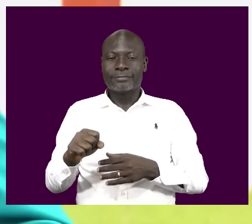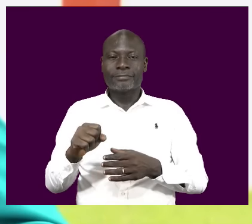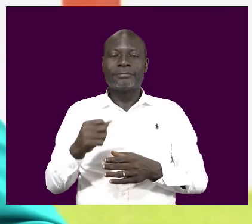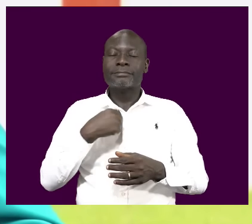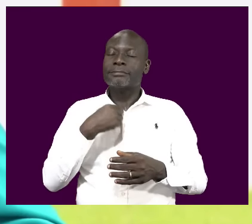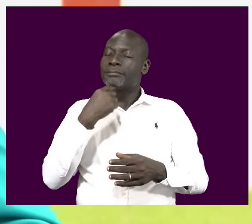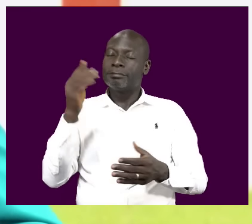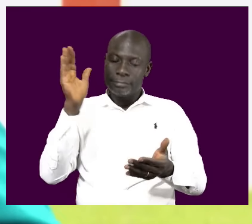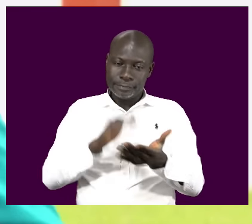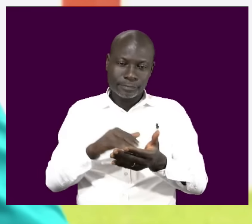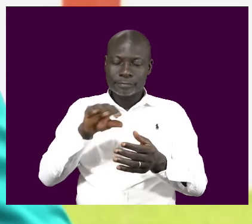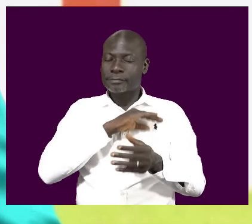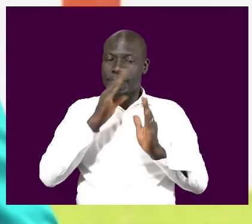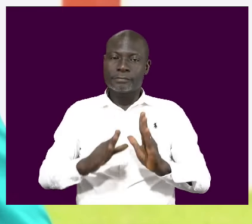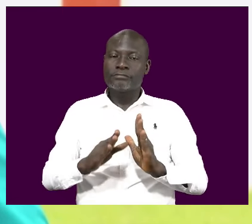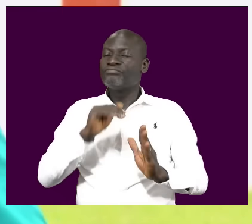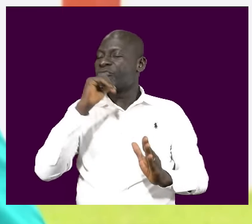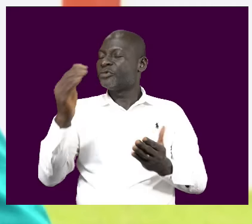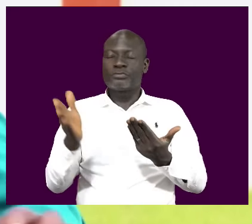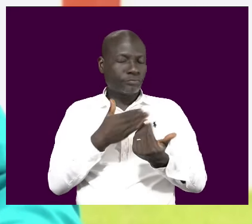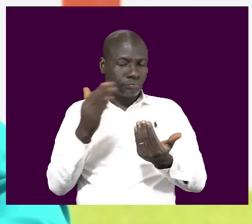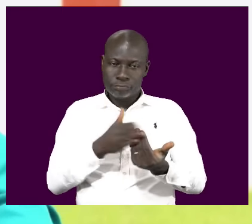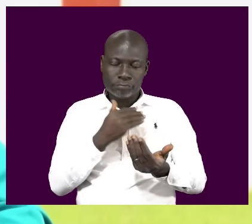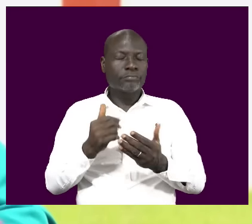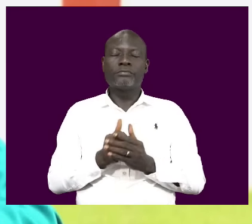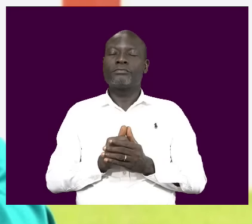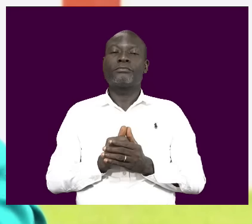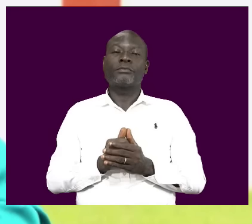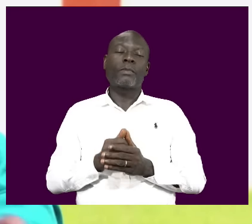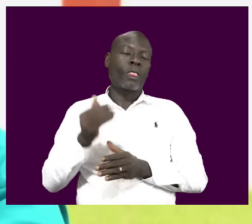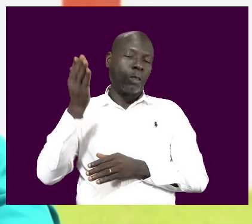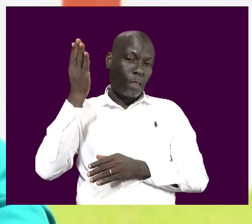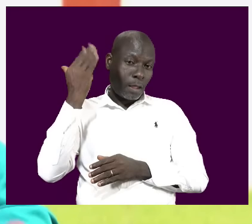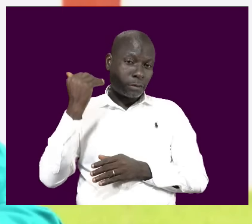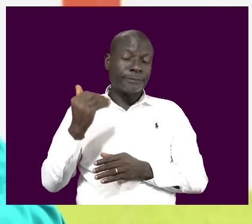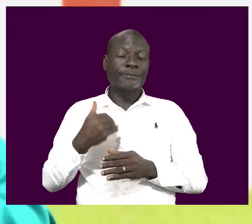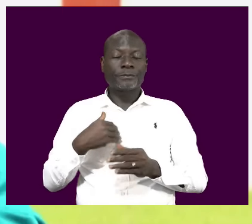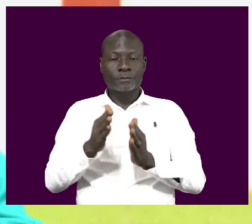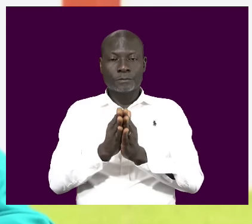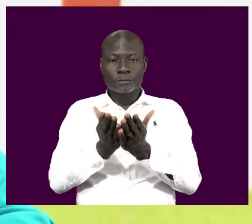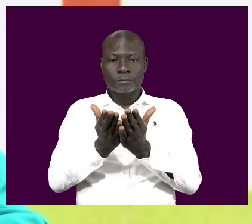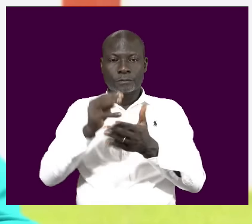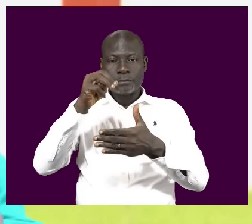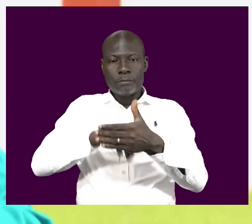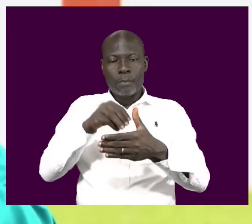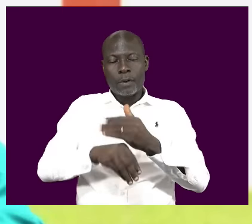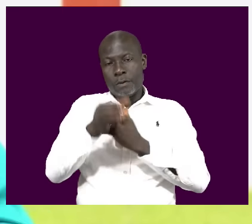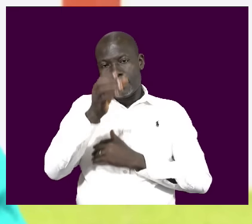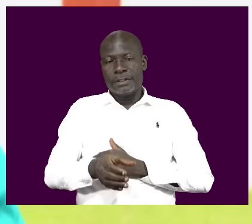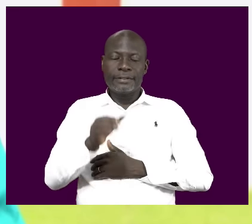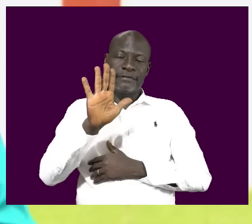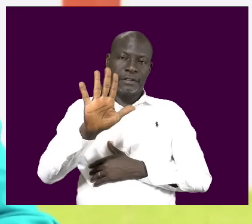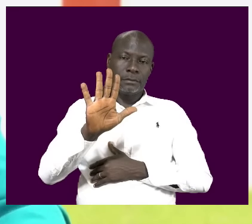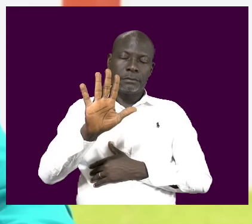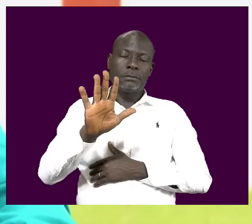o se. Christosom. Ede papa. Last week ye kono. Mibye Matthew chapter 5.